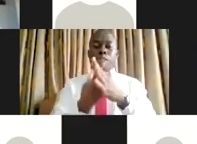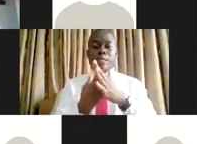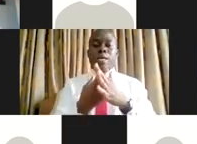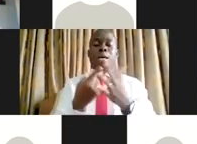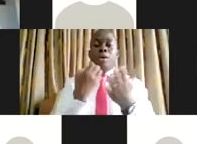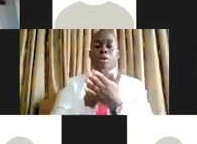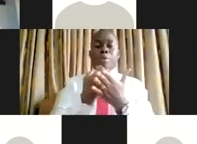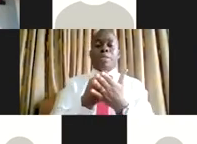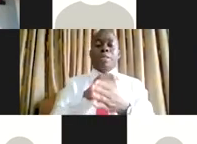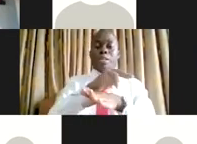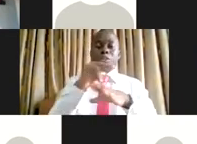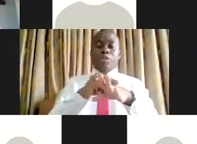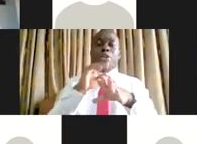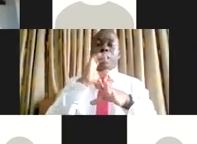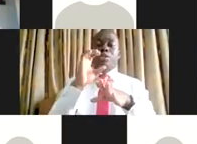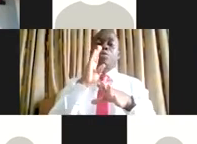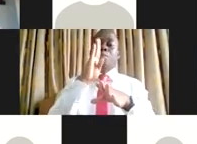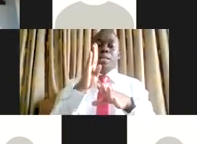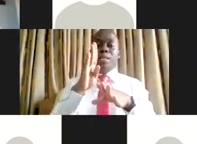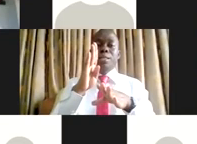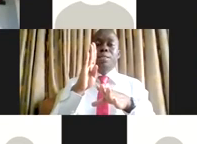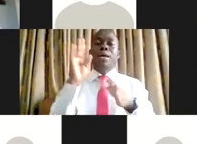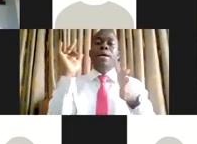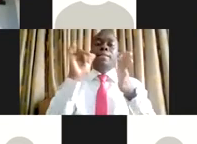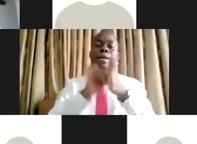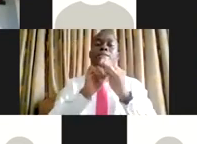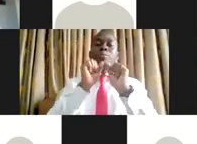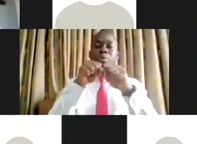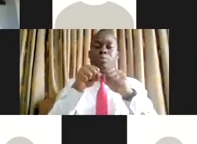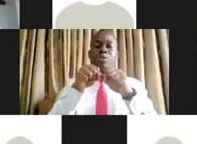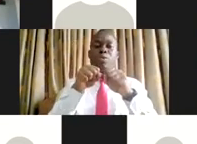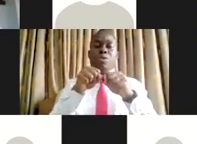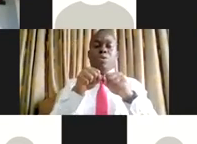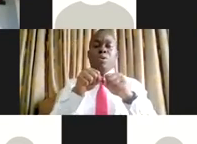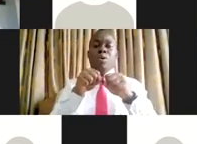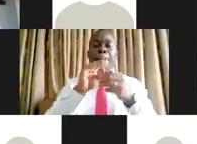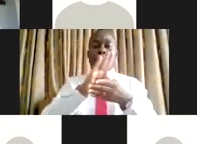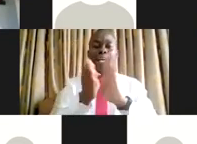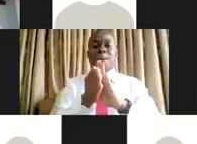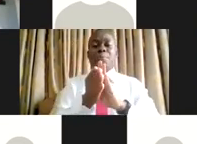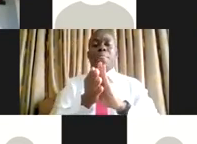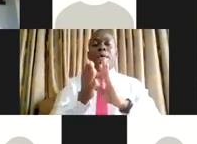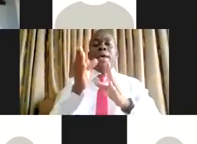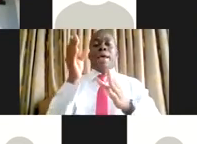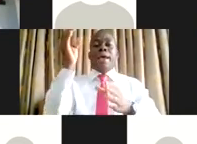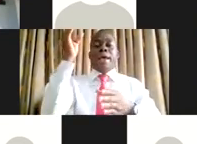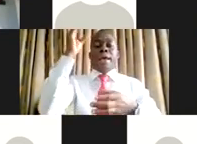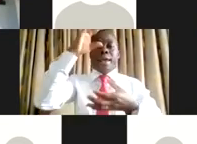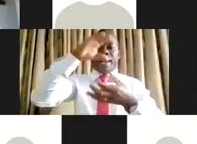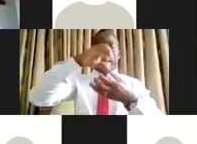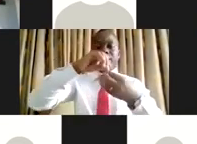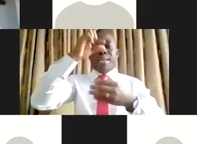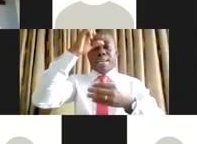bill. I view that as a body that is supposed to be an intergovernmental body, especially when you look at